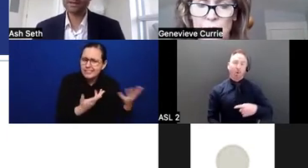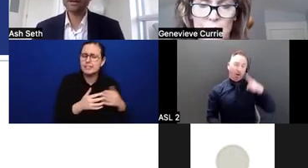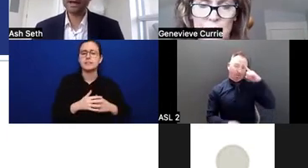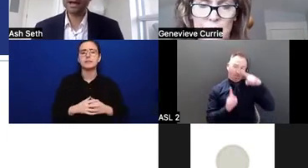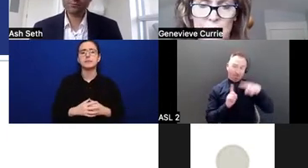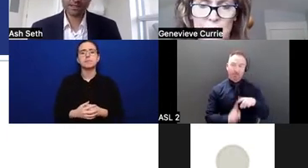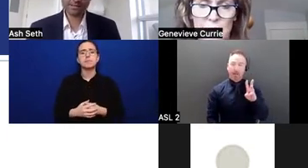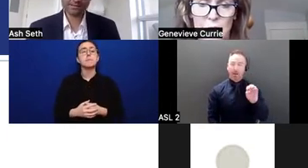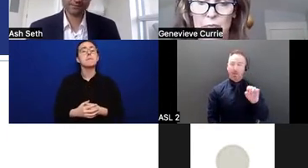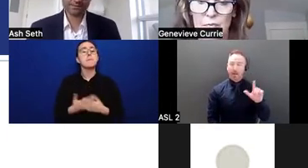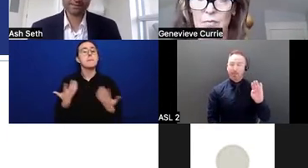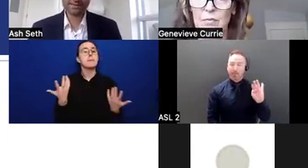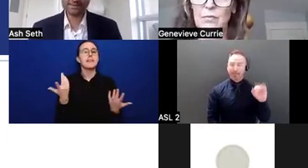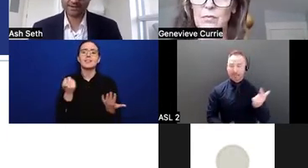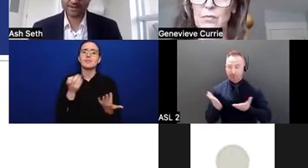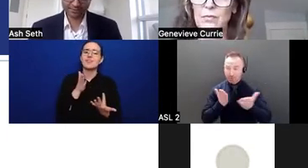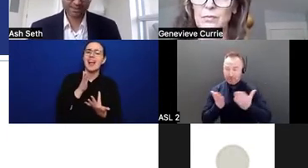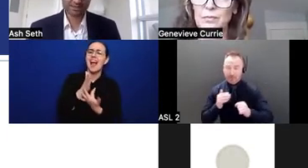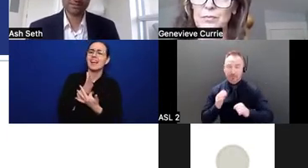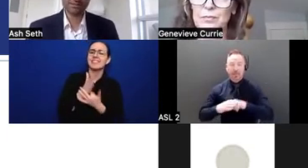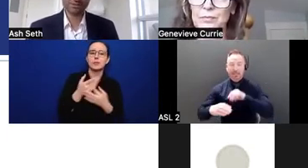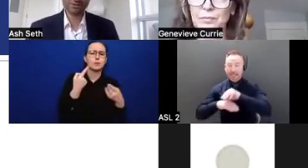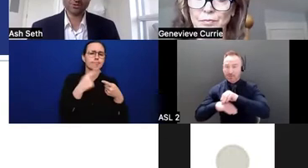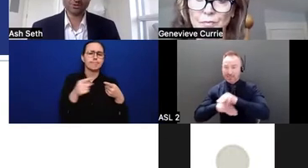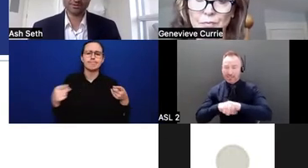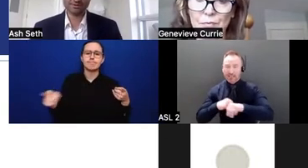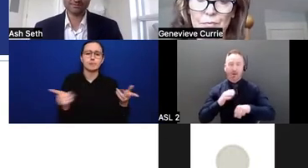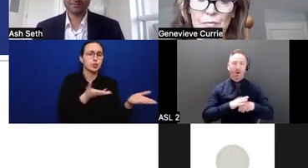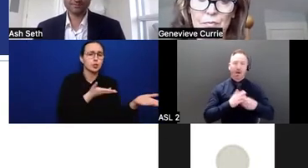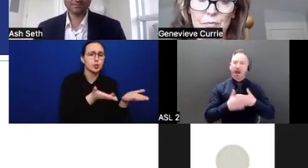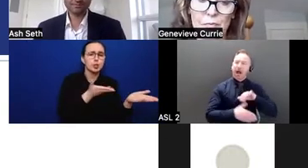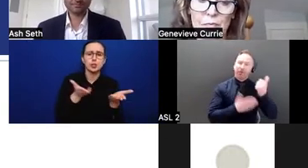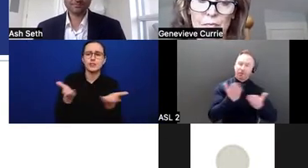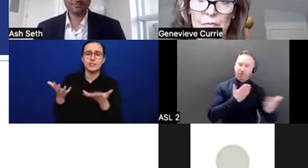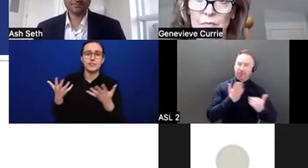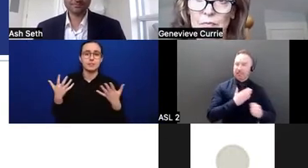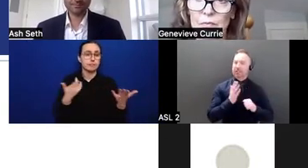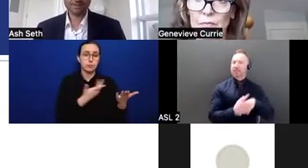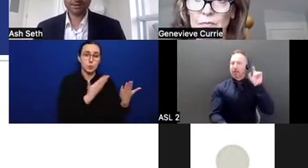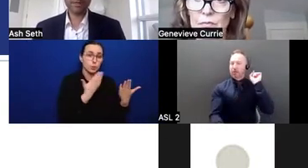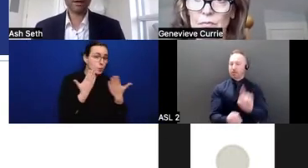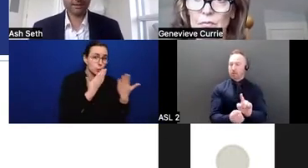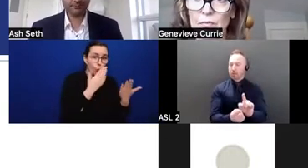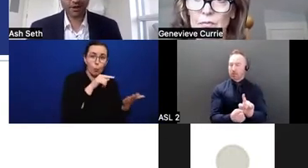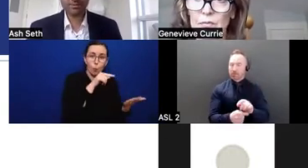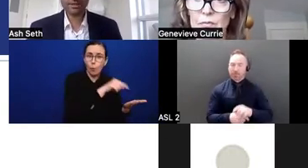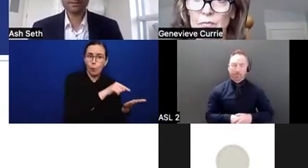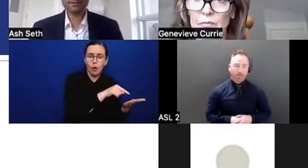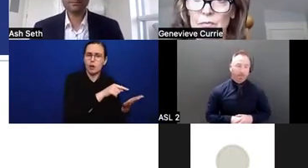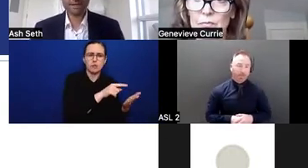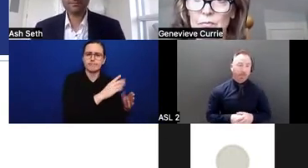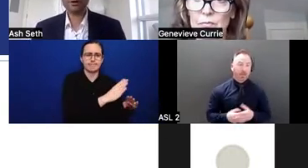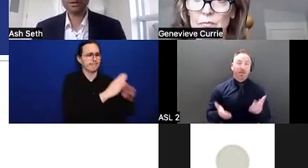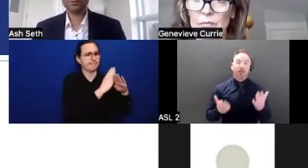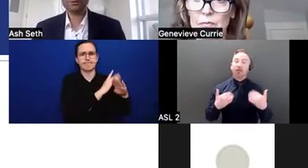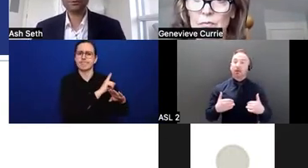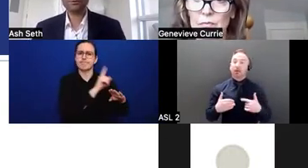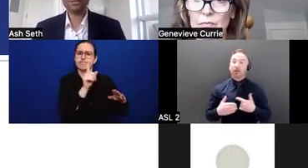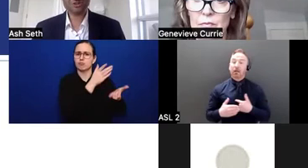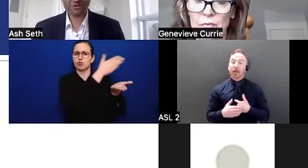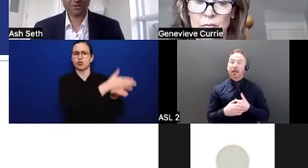counseling and wellness services in their educational institutions. Regarding employment, many employed